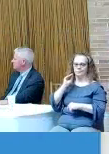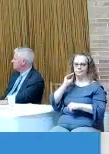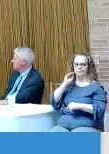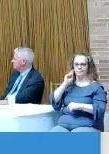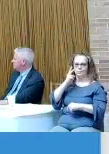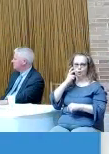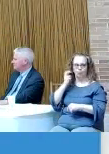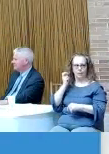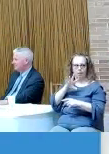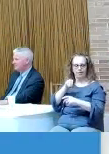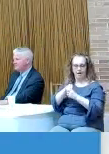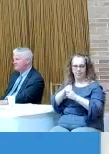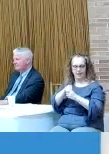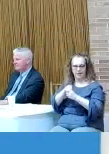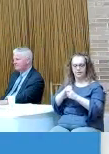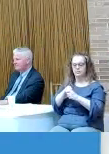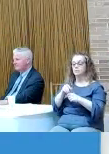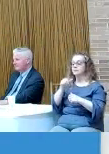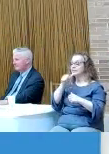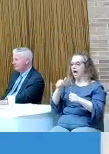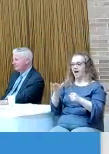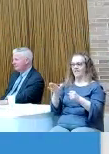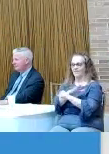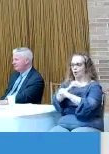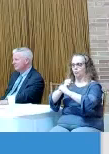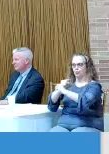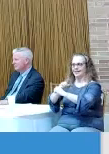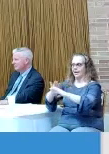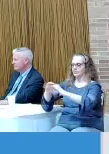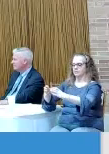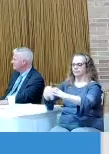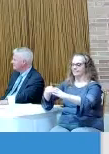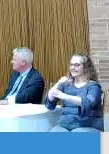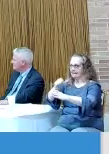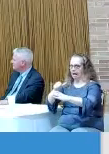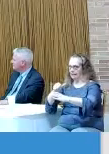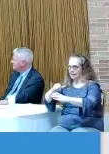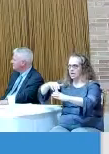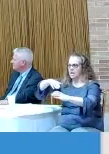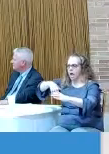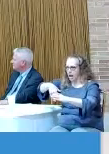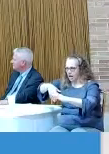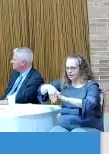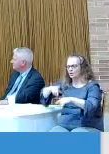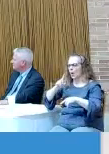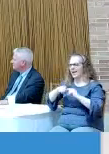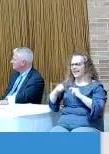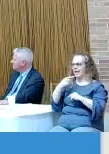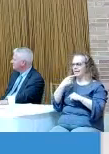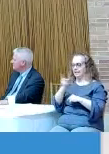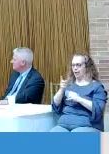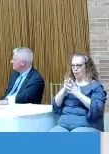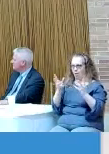system involvement is not yet a full protected characteristic so I can't tell you that much more about